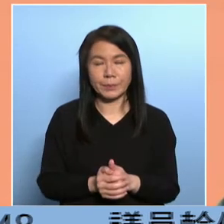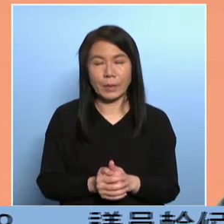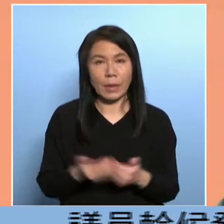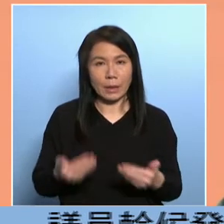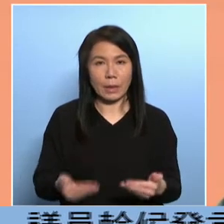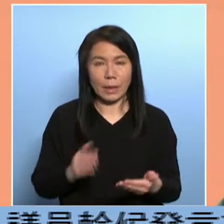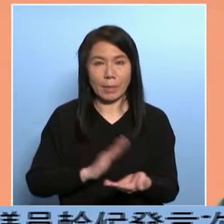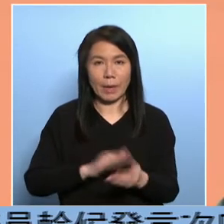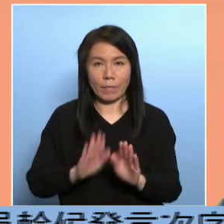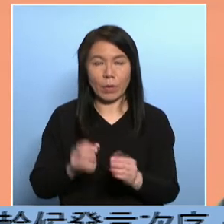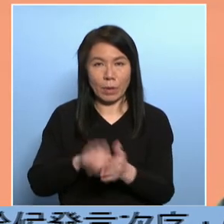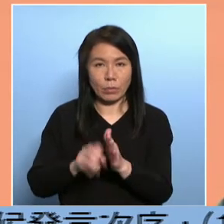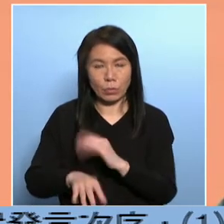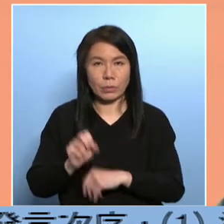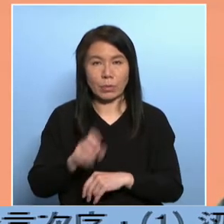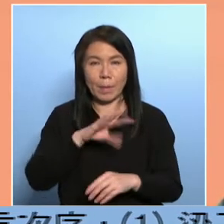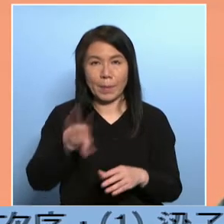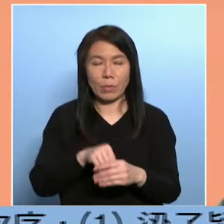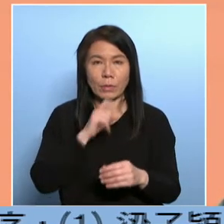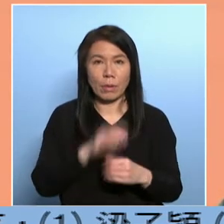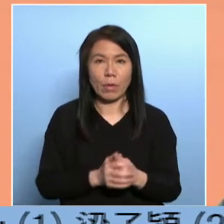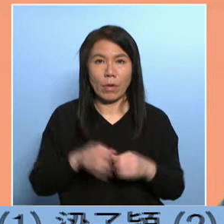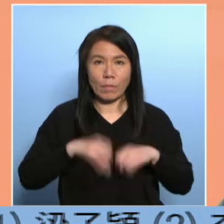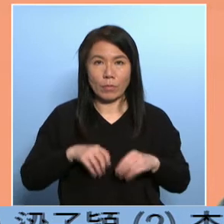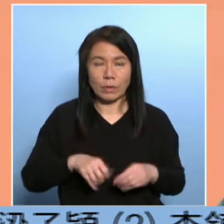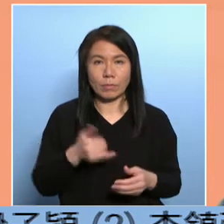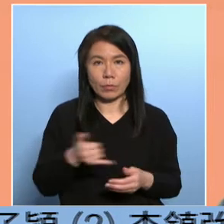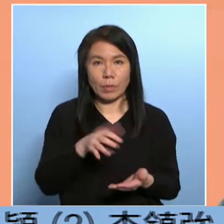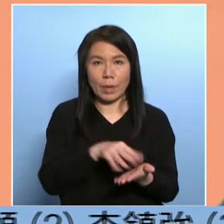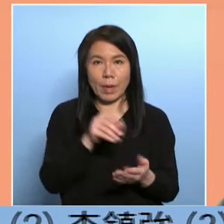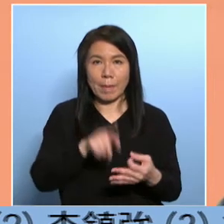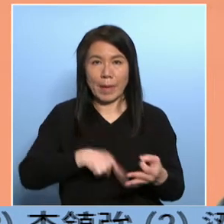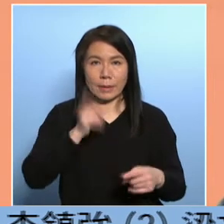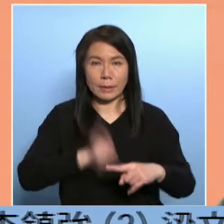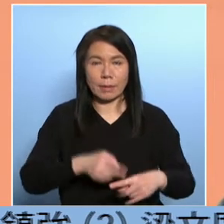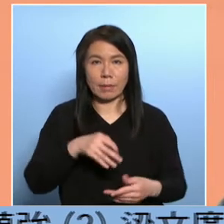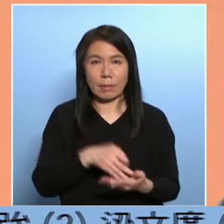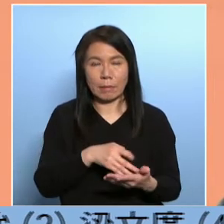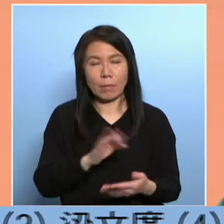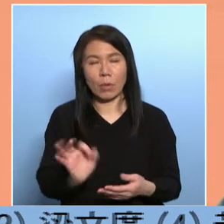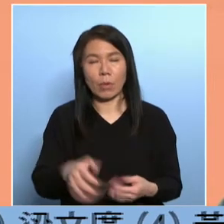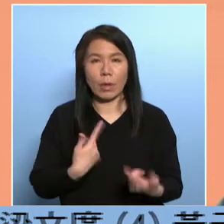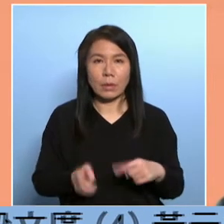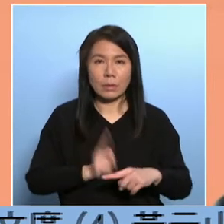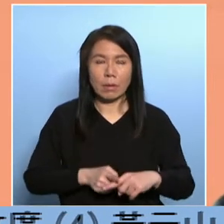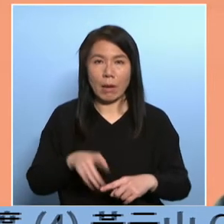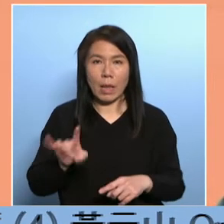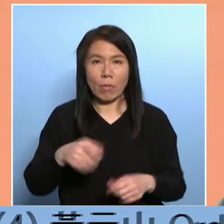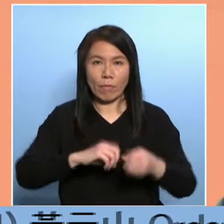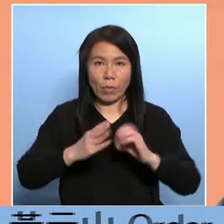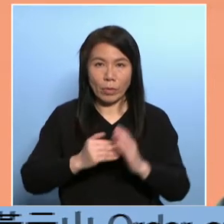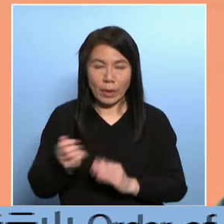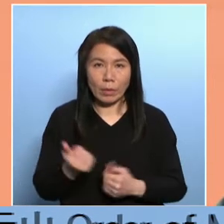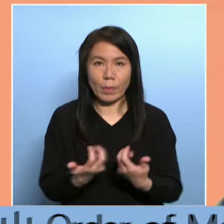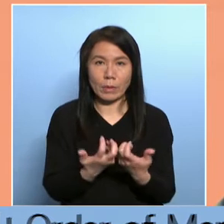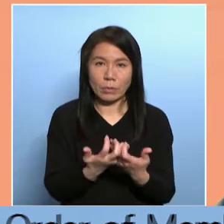that means with the prevention of imported cases, we have not done a good job. Now, and also there are other loopholes. For example, the Leave Home Safe app does not have a